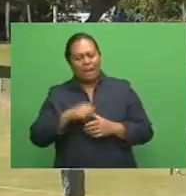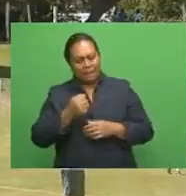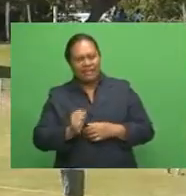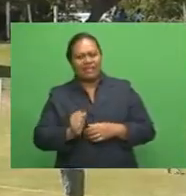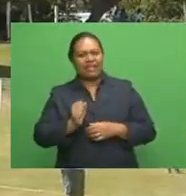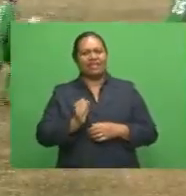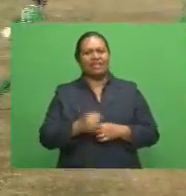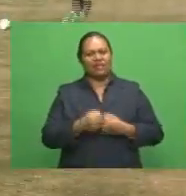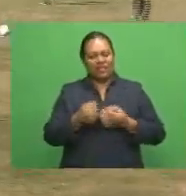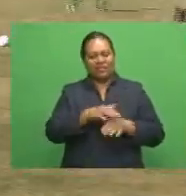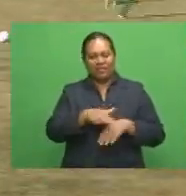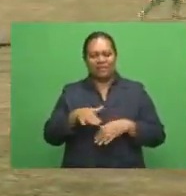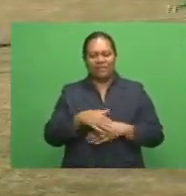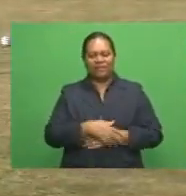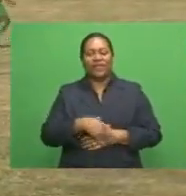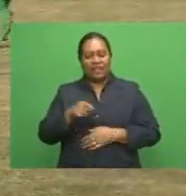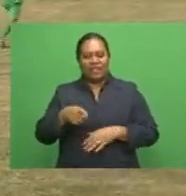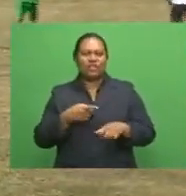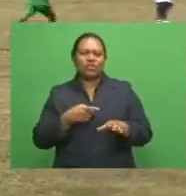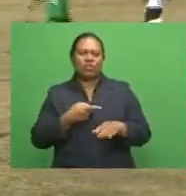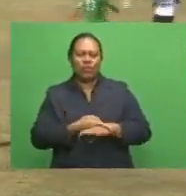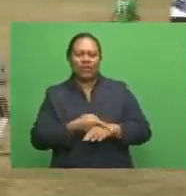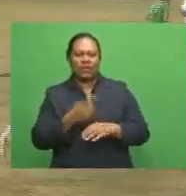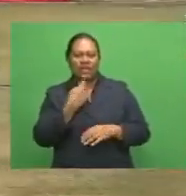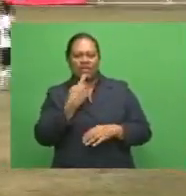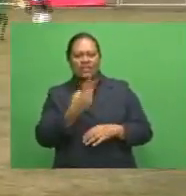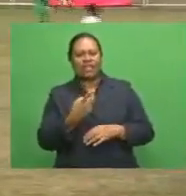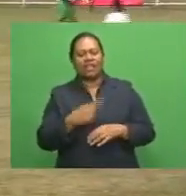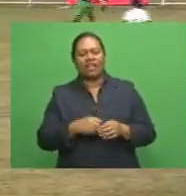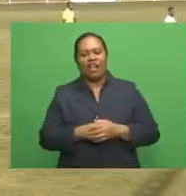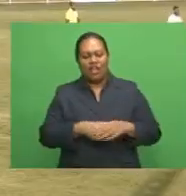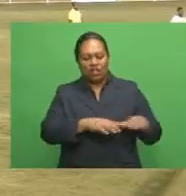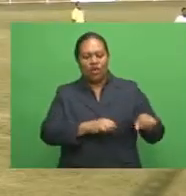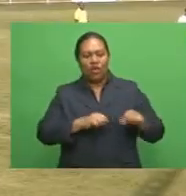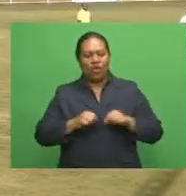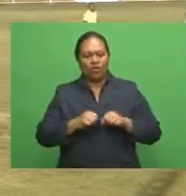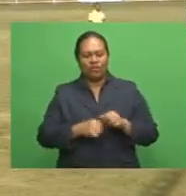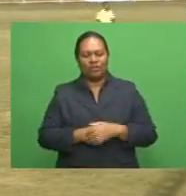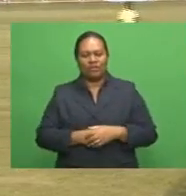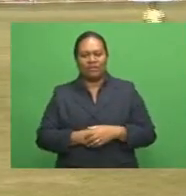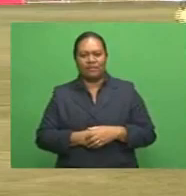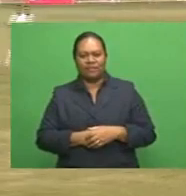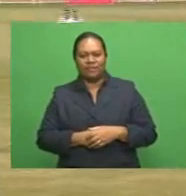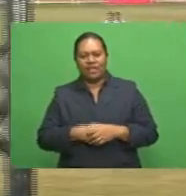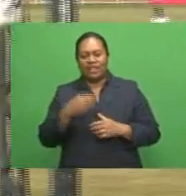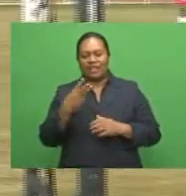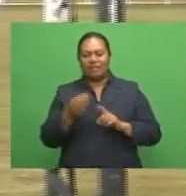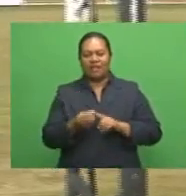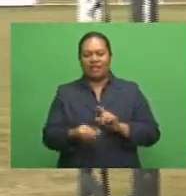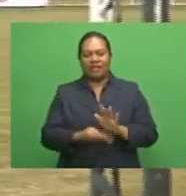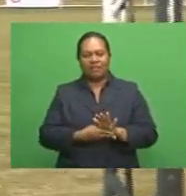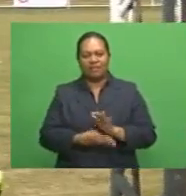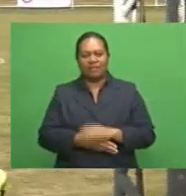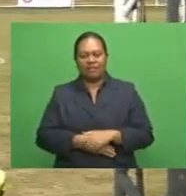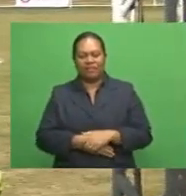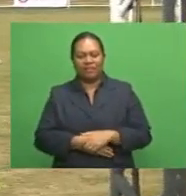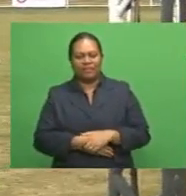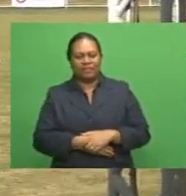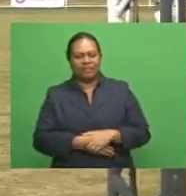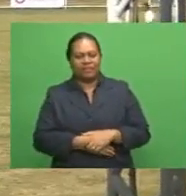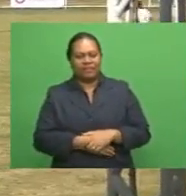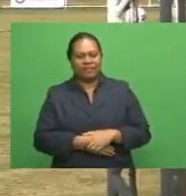well. In this week's VPL match, Ba will host Suva at the Fiji FA Academy ground at 3 p.m. Karleni